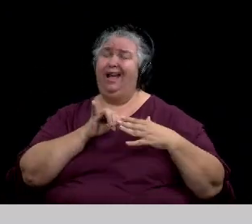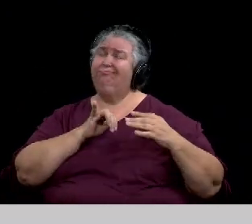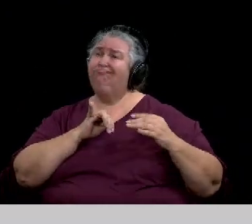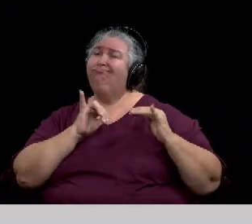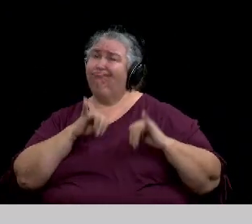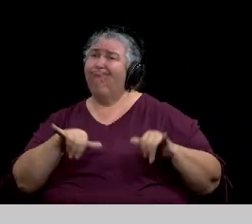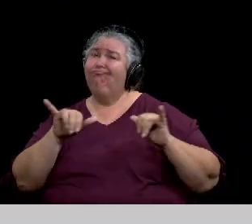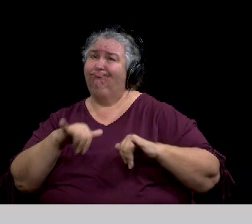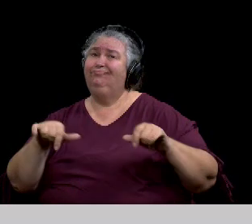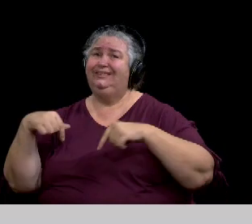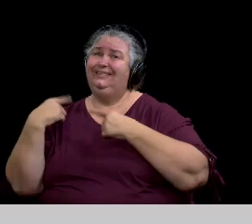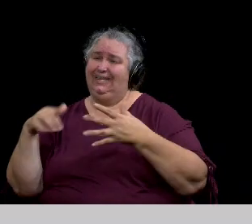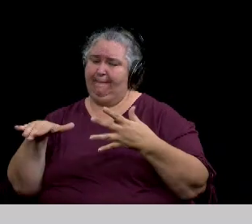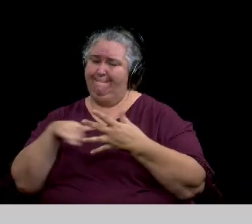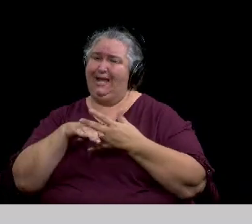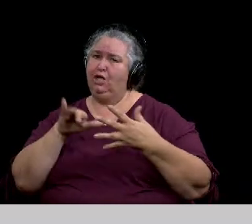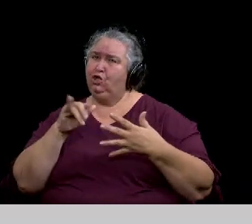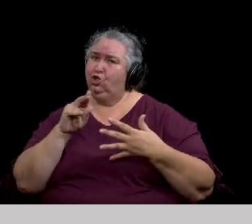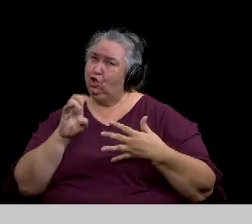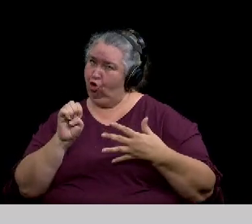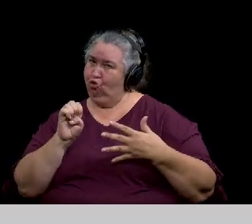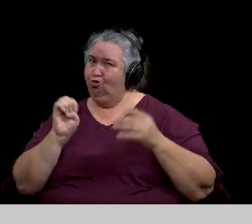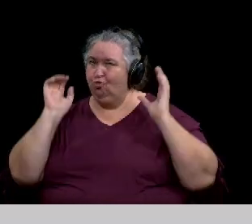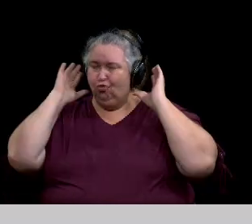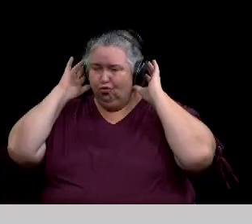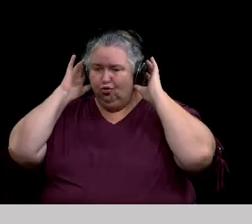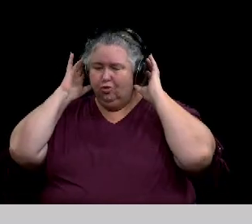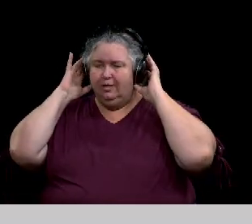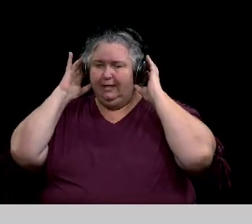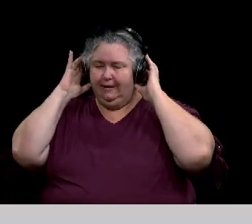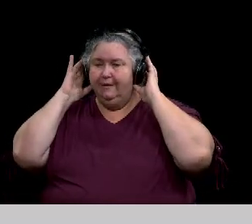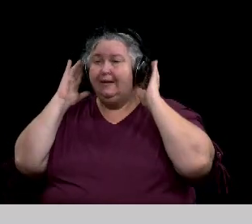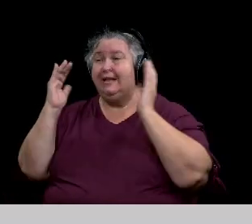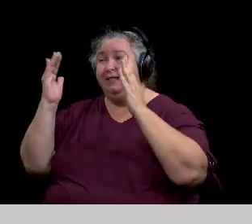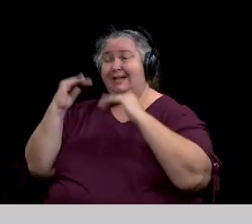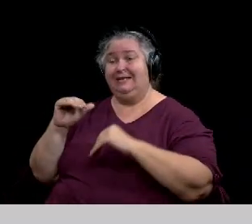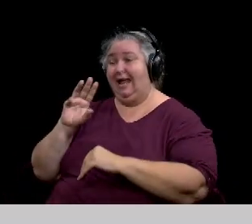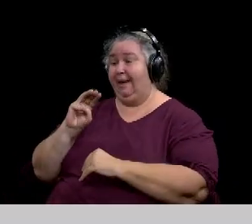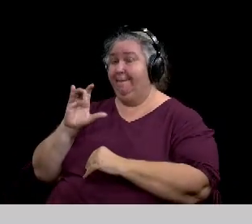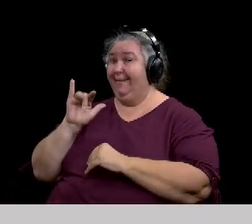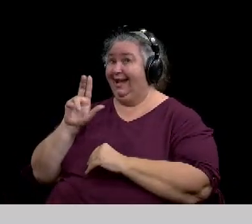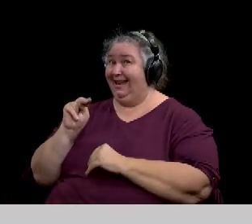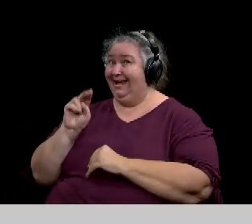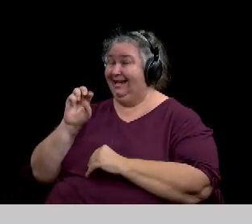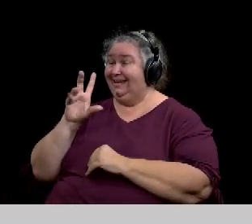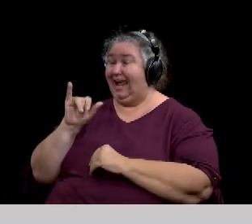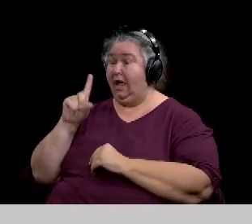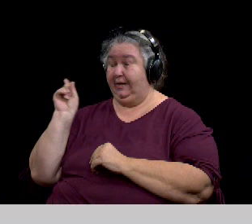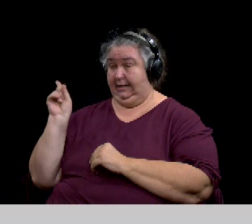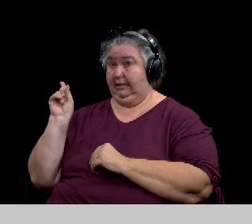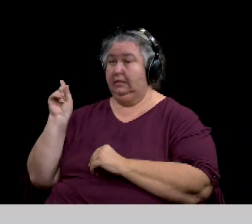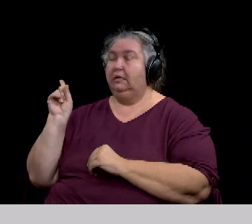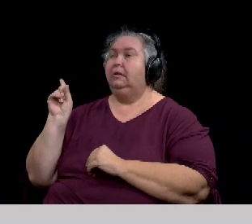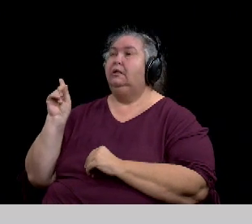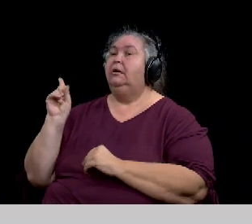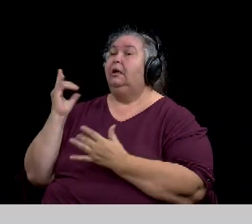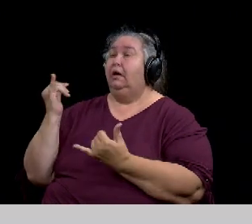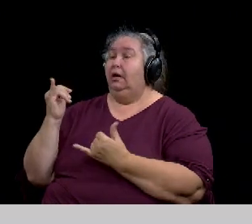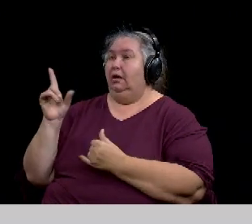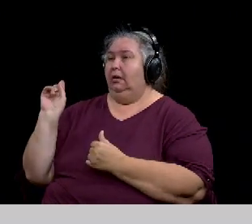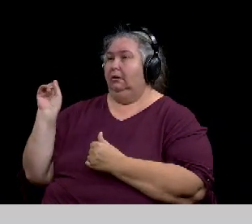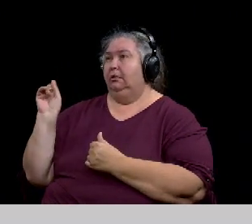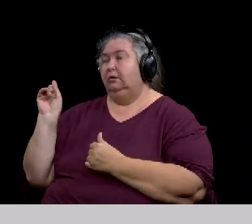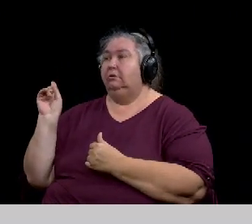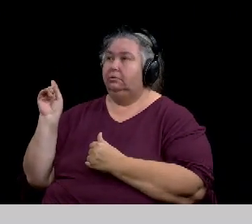since mid-June. Next slide, you'll see McLennan County. And in McLennan County, we fared